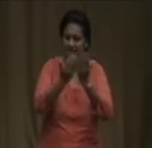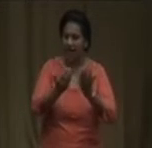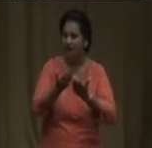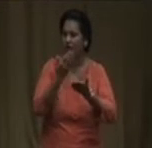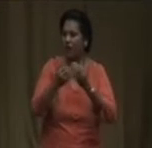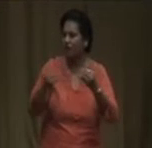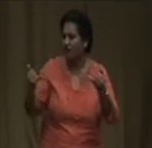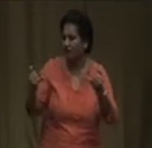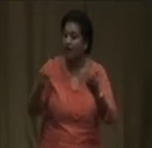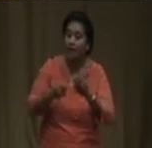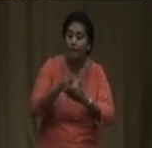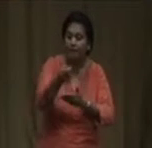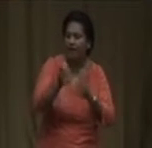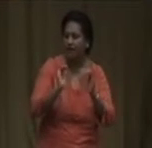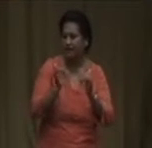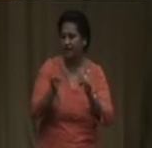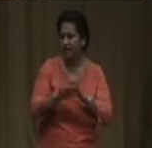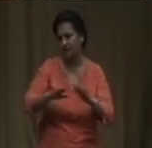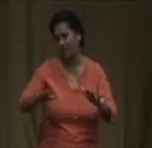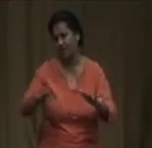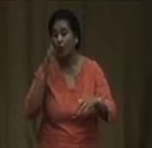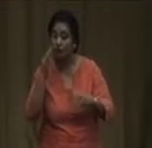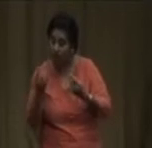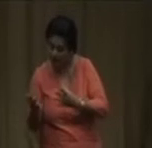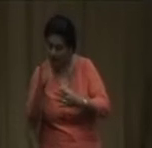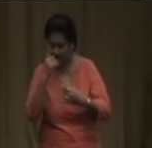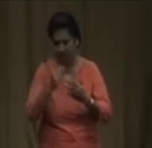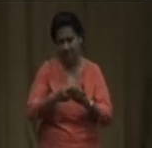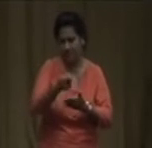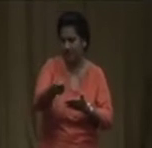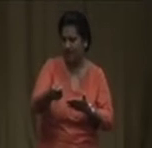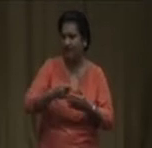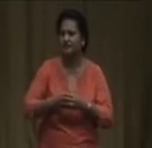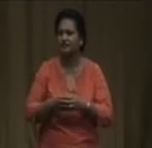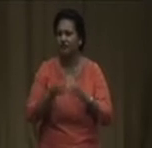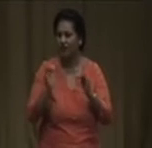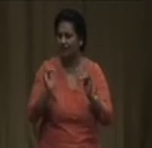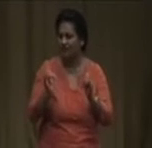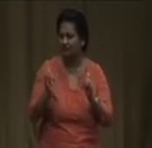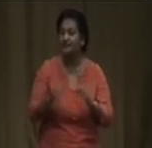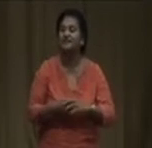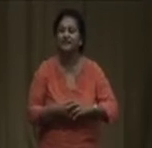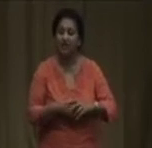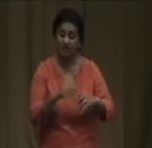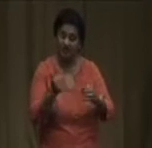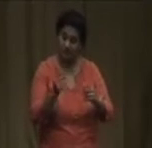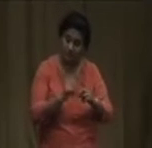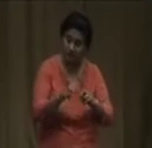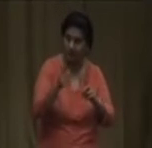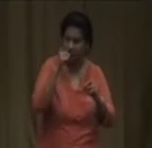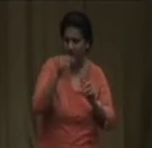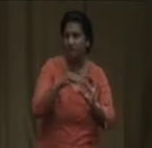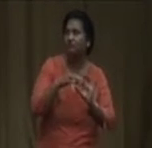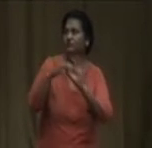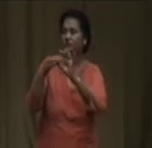only pay for assessment if and when you're ready for it. OerU courses are designed with you in mind, with flexible ways